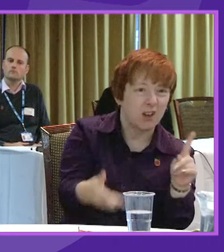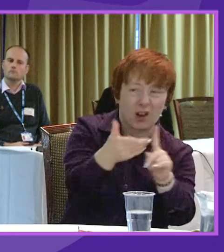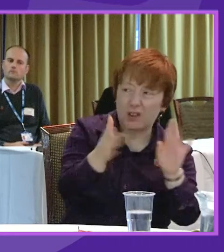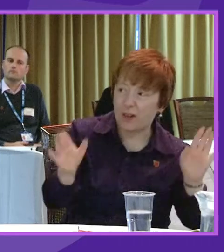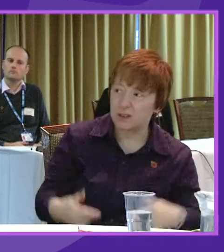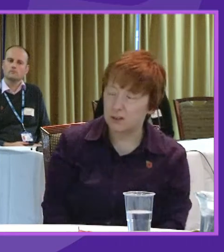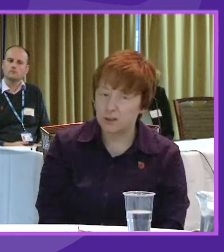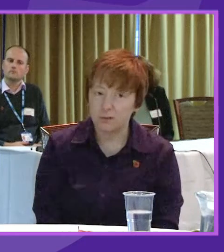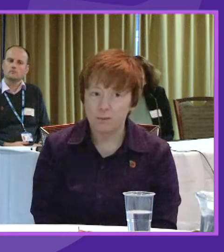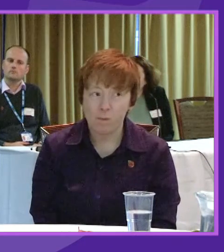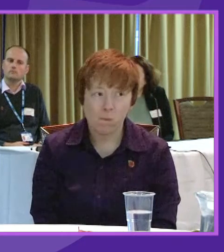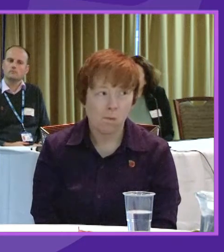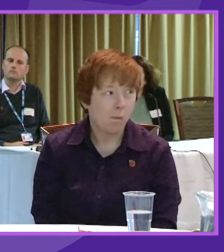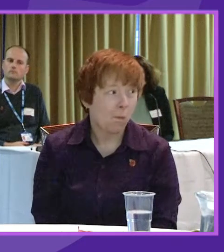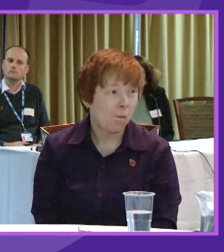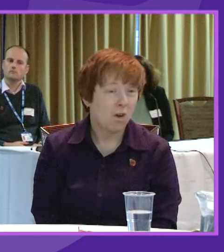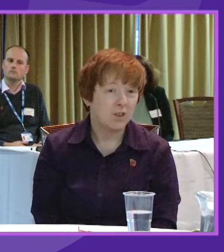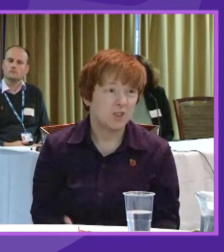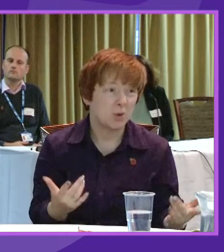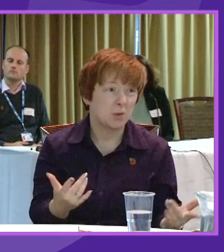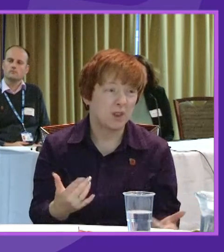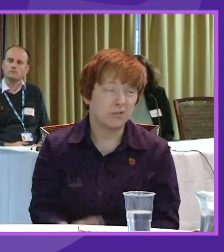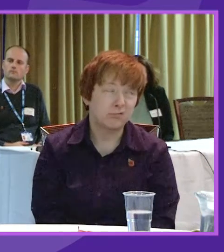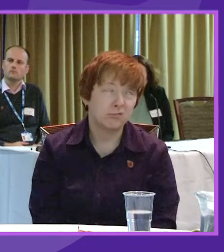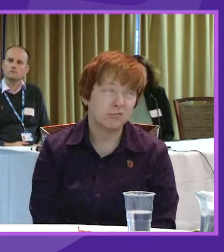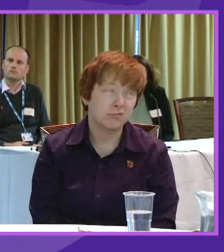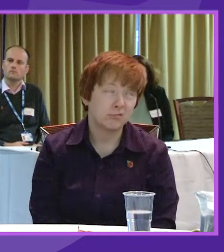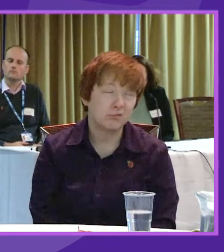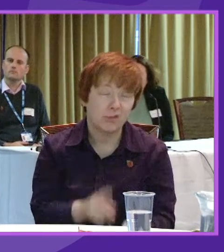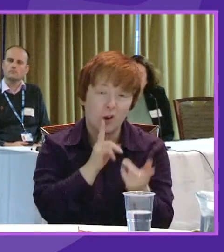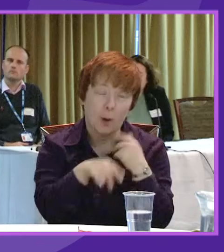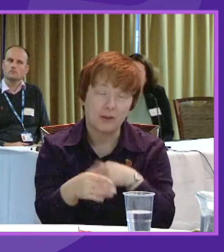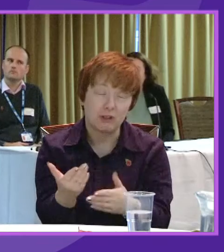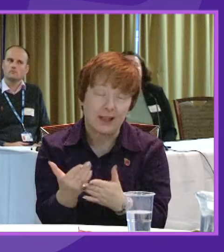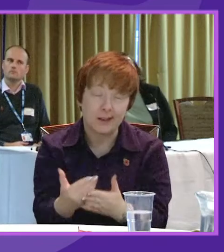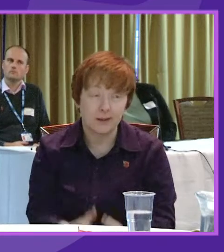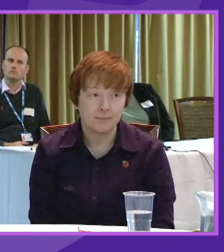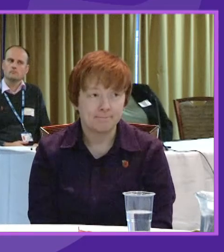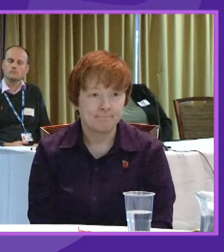relentless. So quite depressing comments.